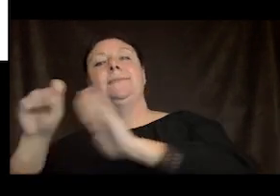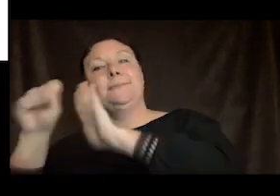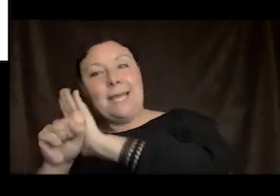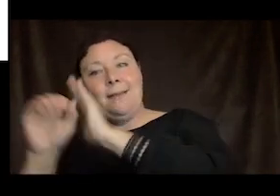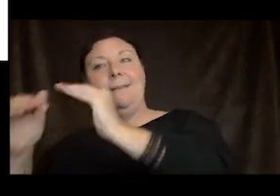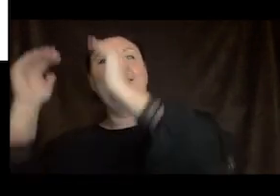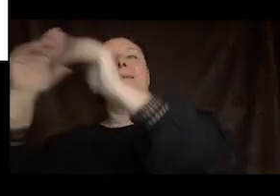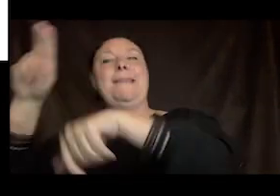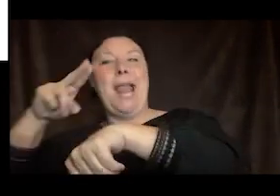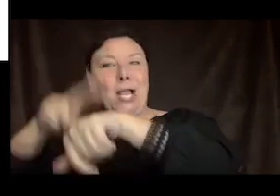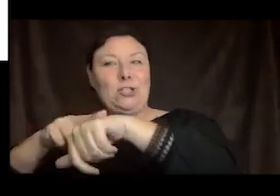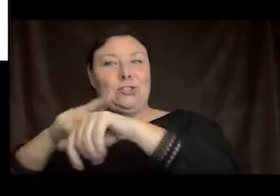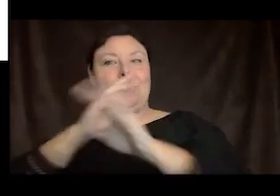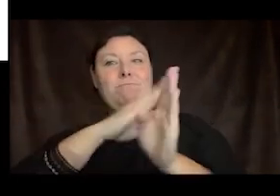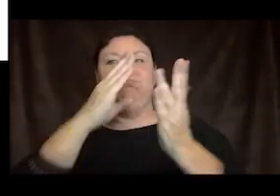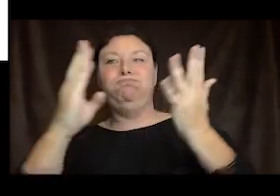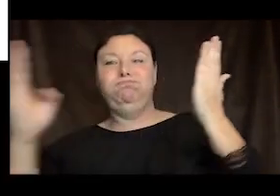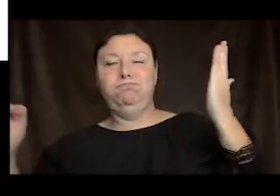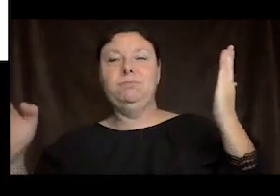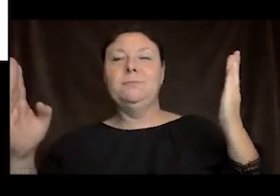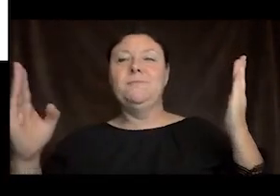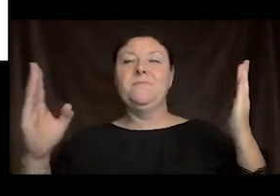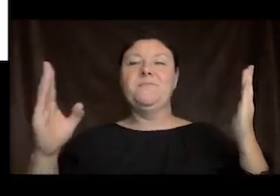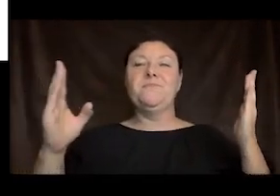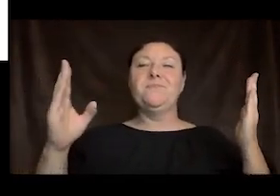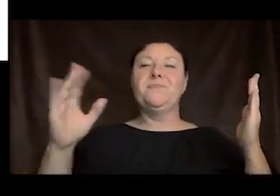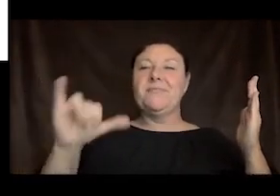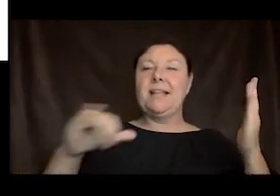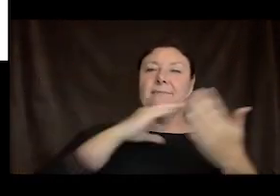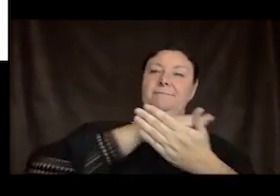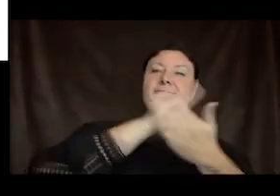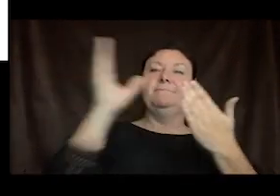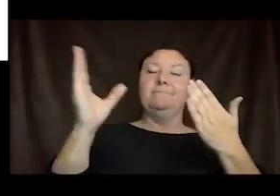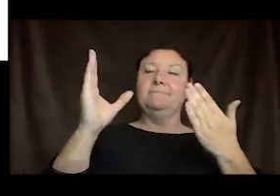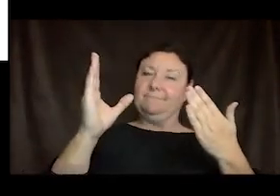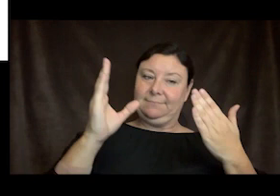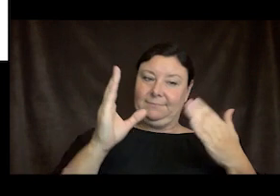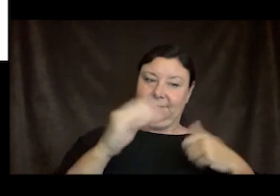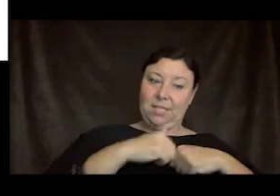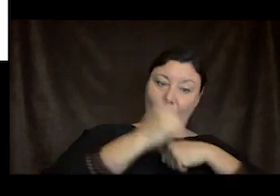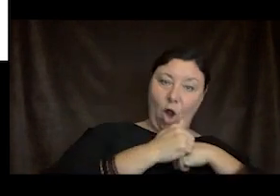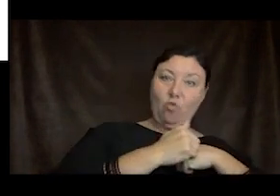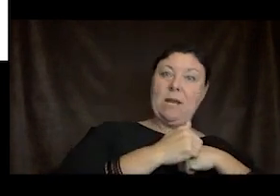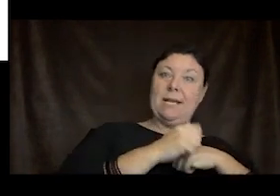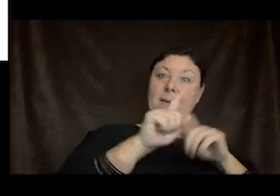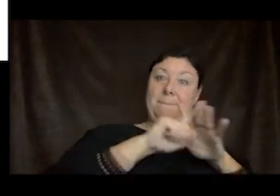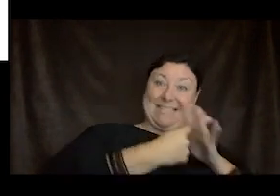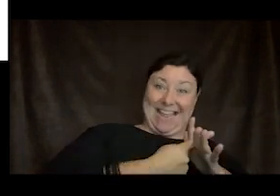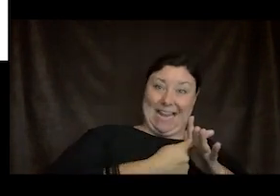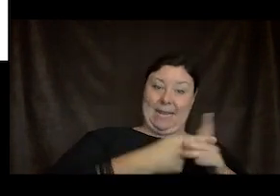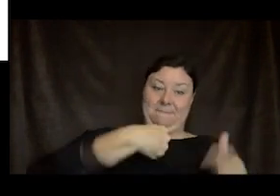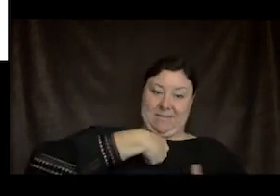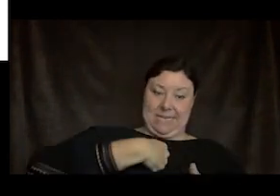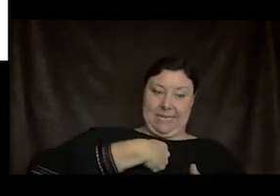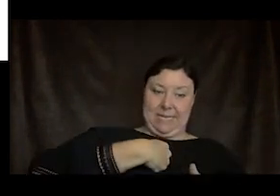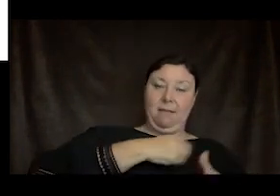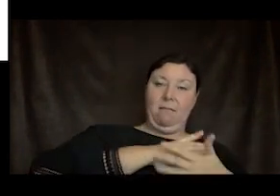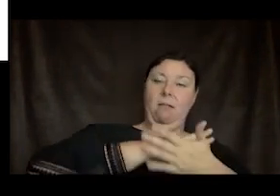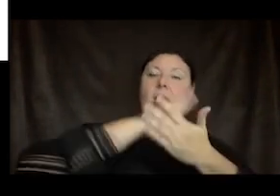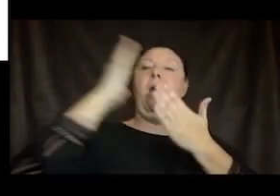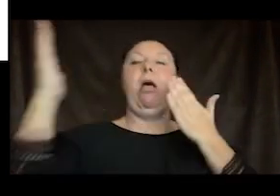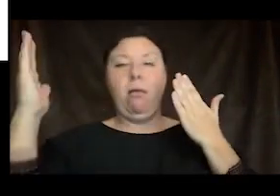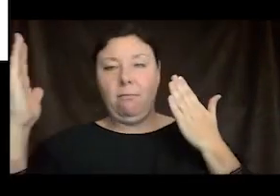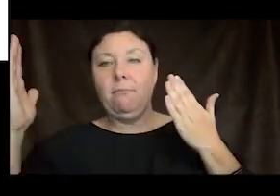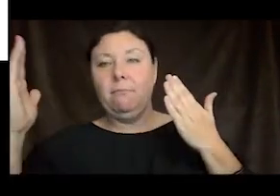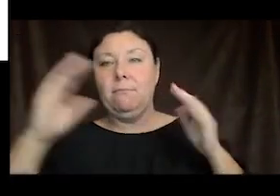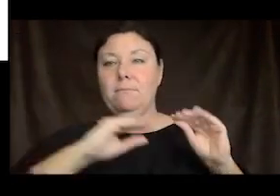then the nation, just like that sphere of influence as it moves out. Moving from a more concrete to a more abstract. What are